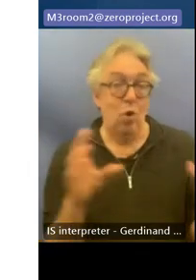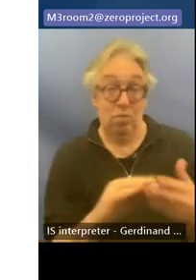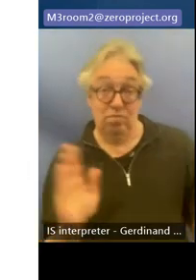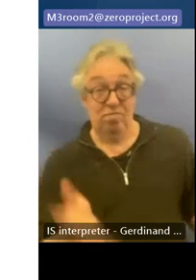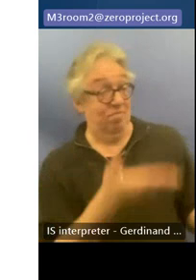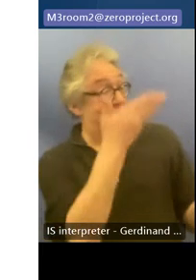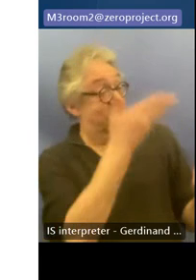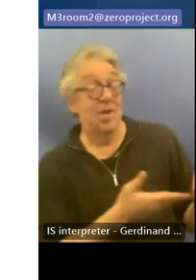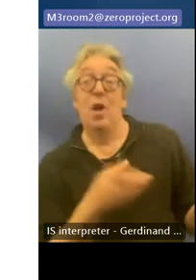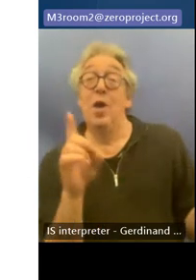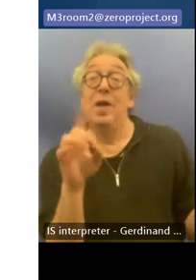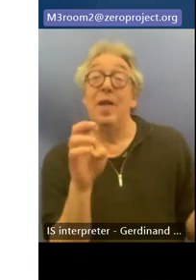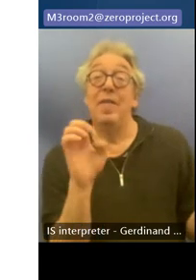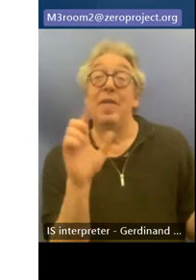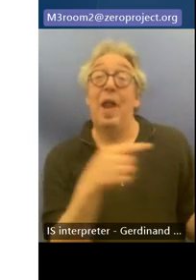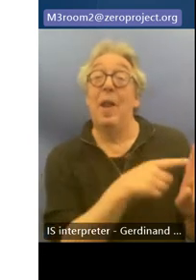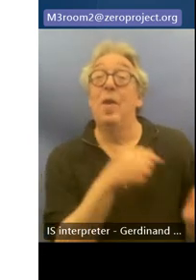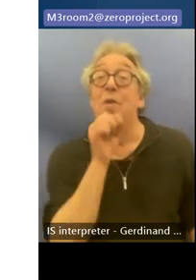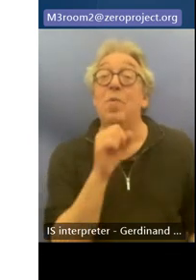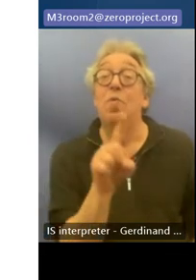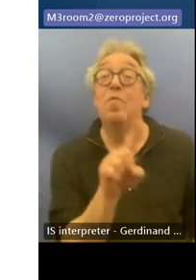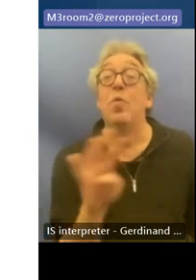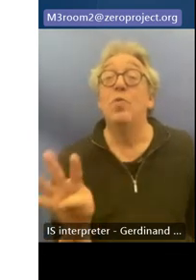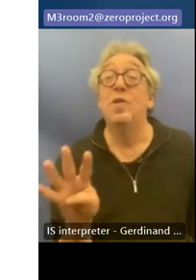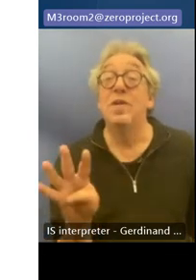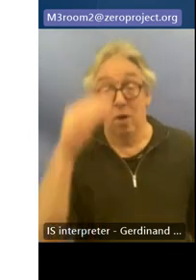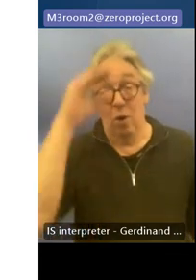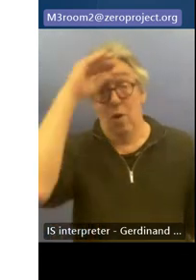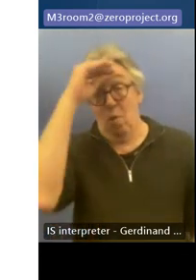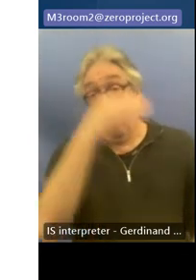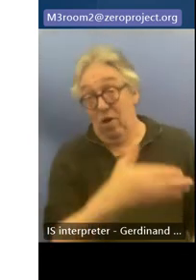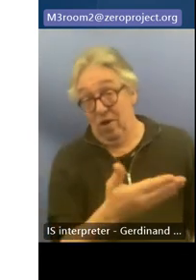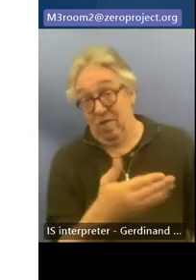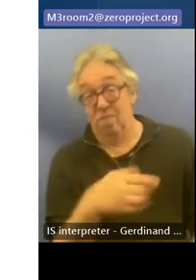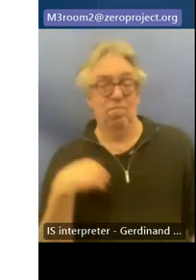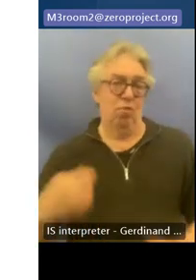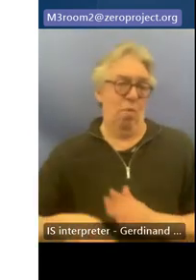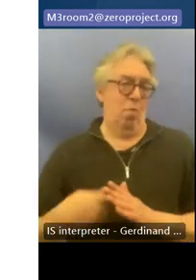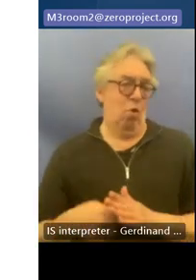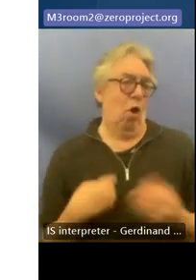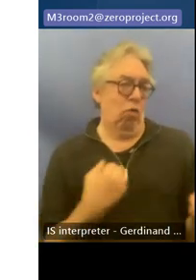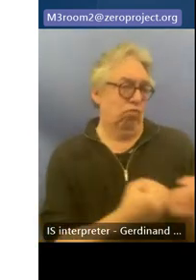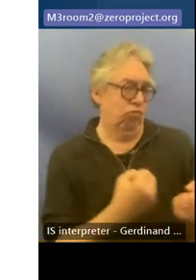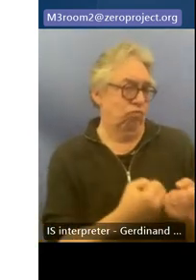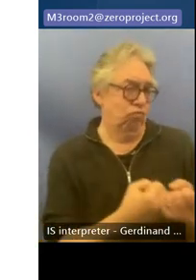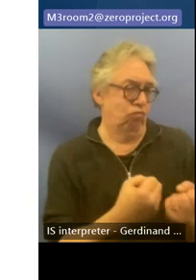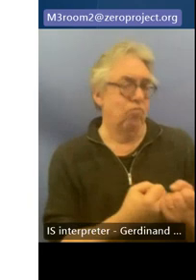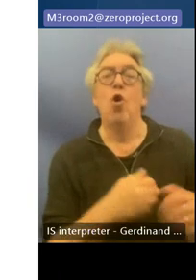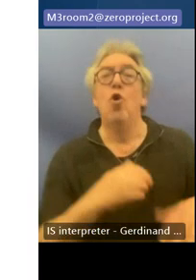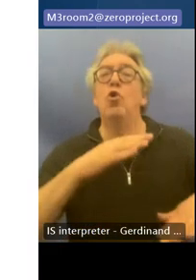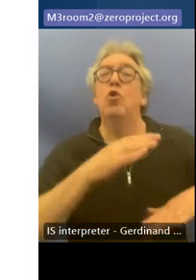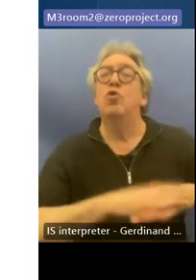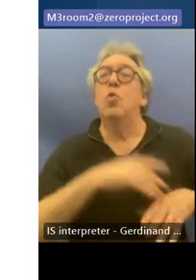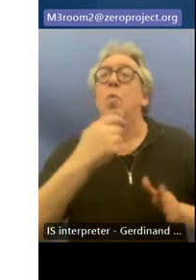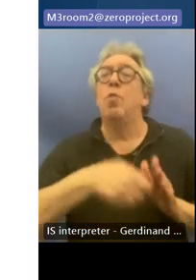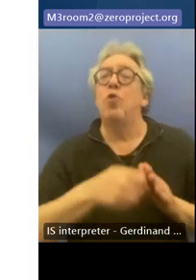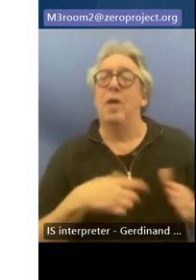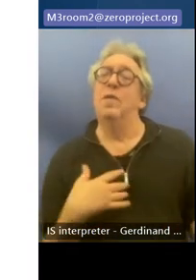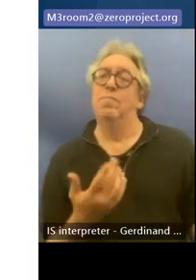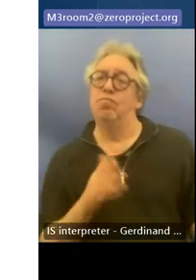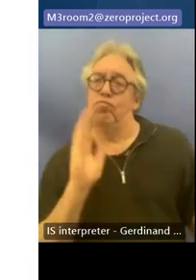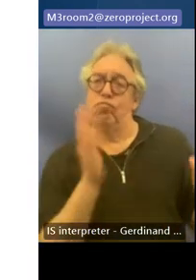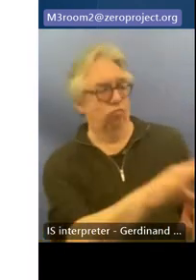So Daniel is a 14-year-old boy. He's one of our beneficiaries from one of the school outreach programs that we visited. And you can see